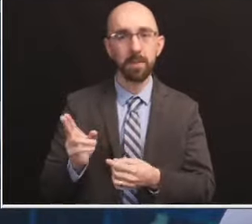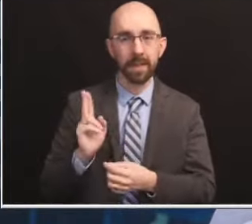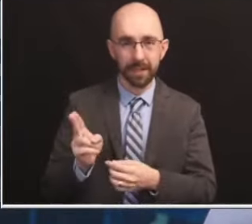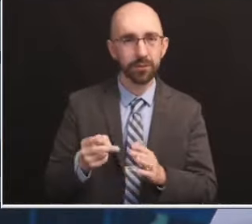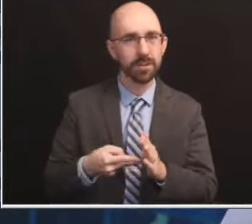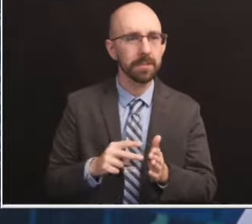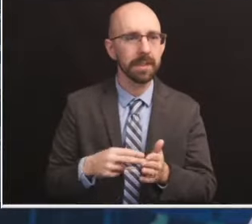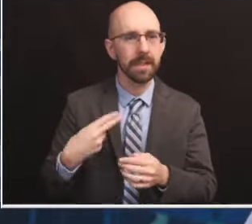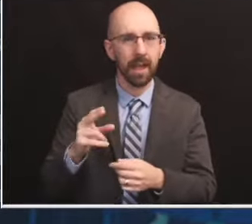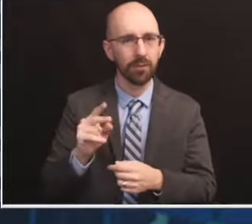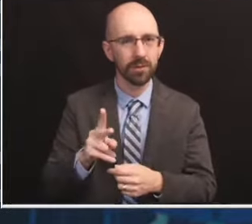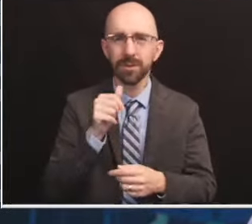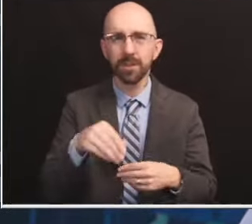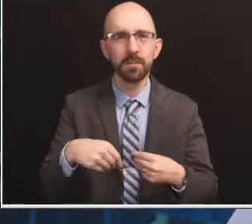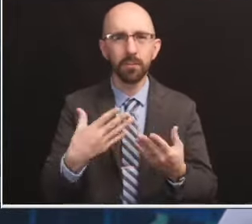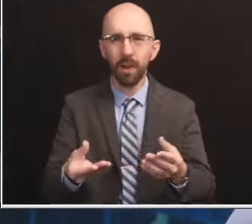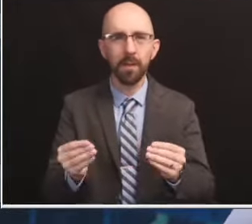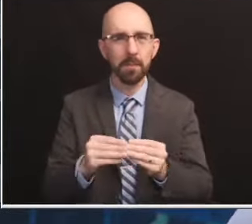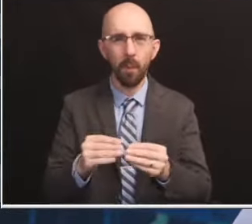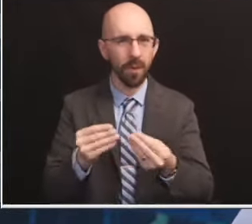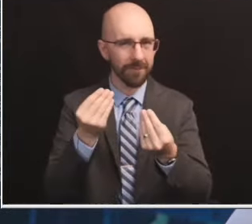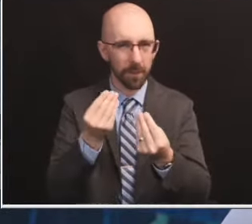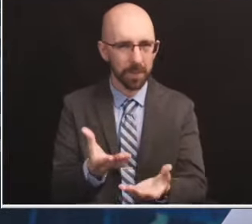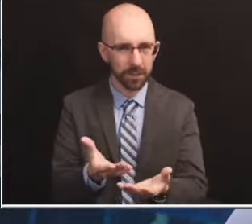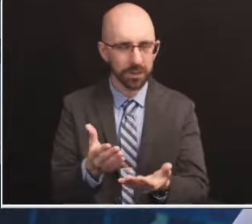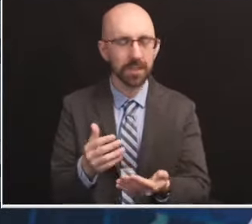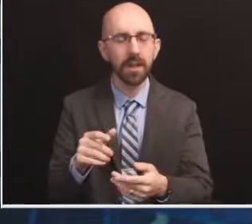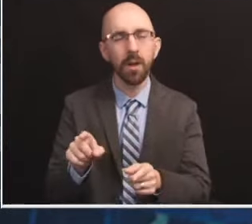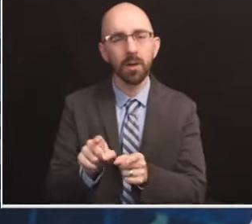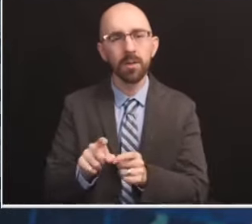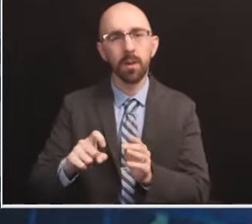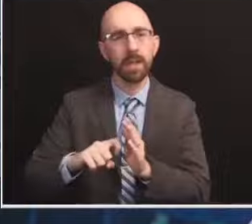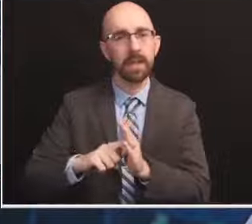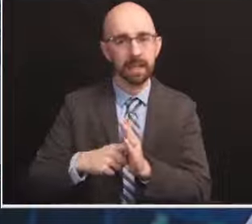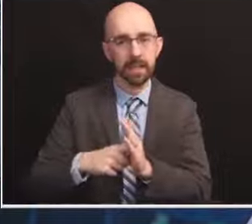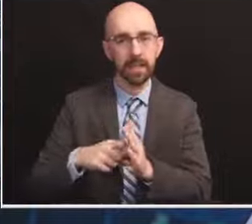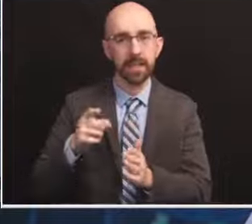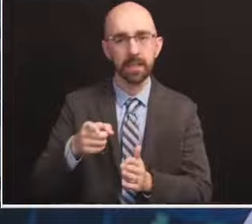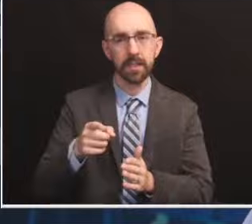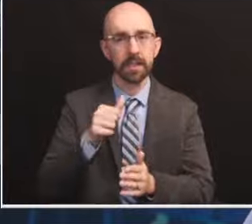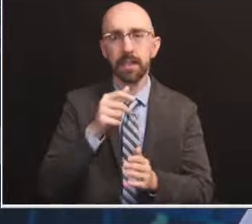doesn't provide a lot more information. And then the key is, it doesn't mean you're destined for it.